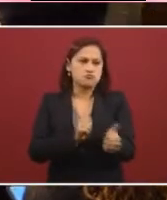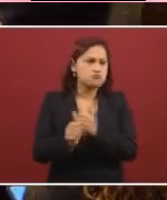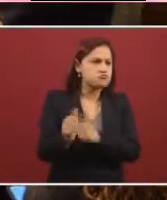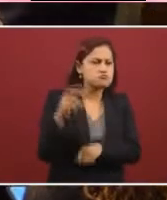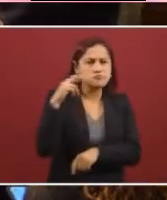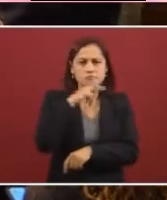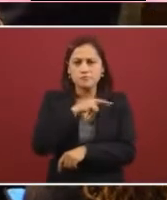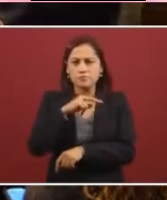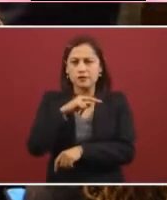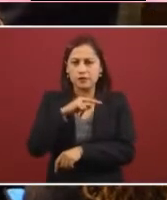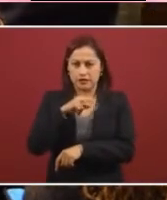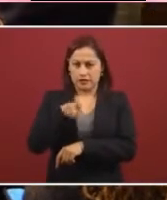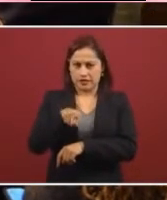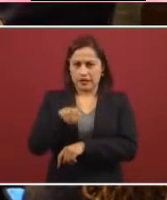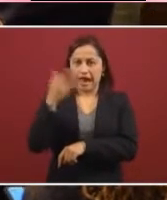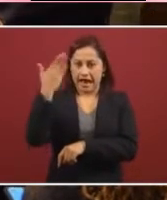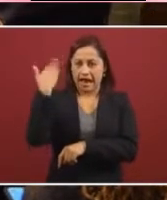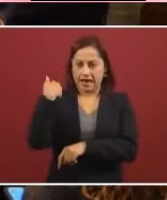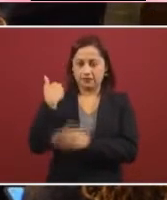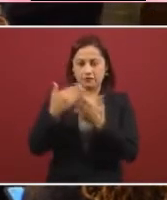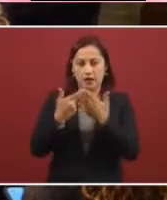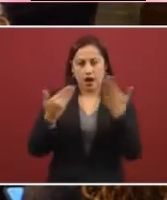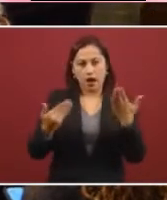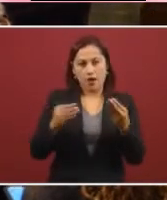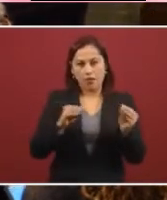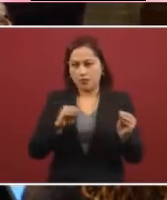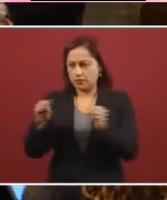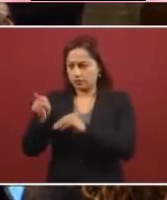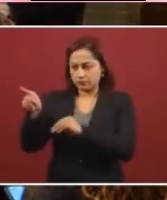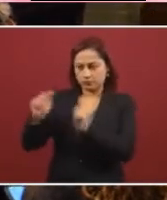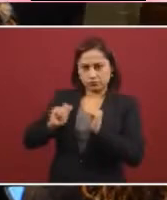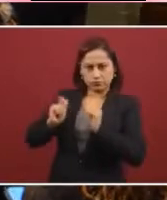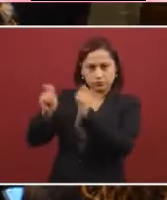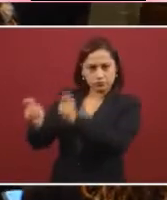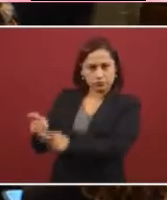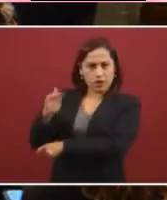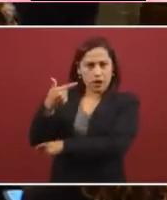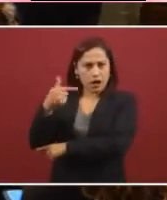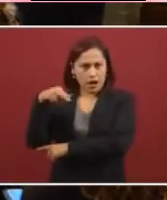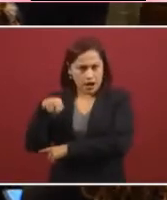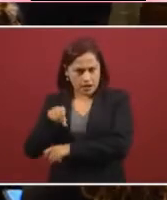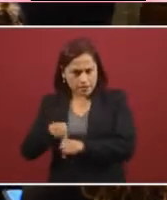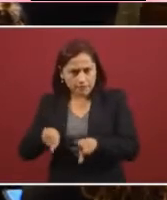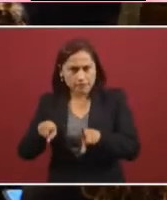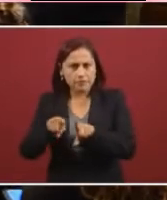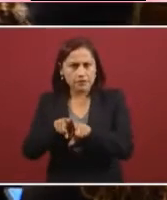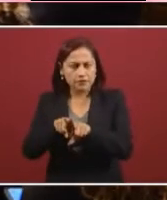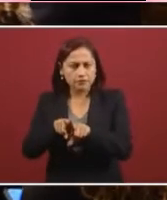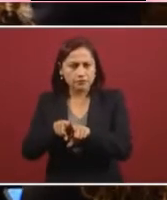Are they going to be doing this persecution with special vehicles?